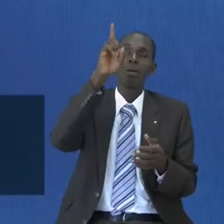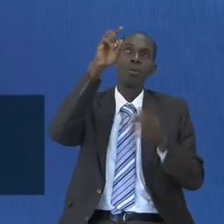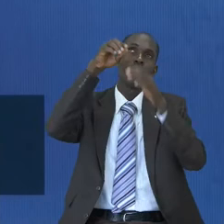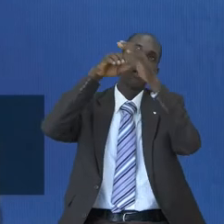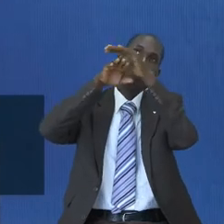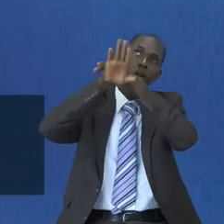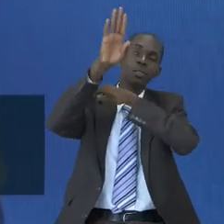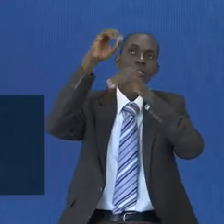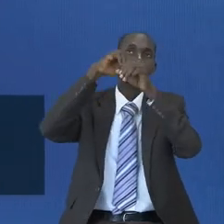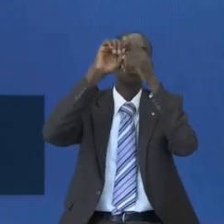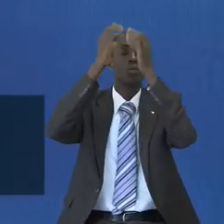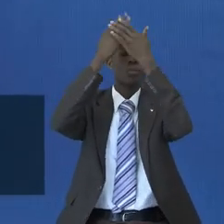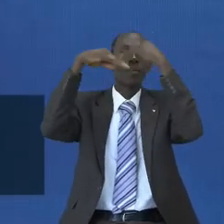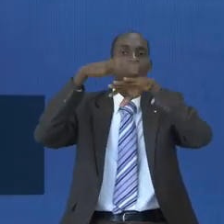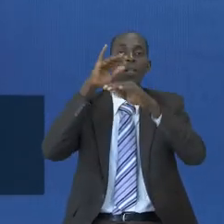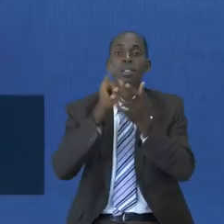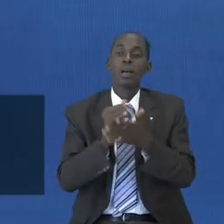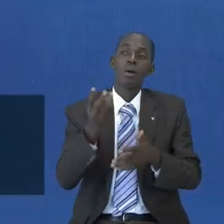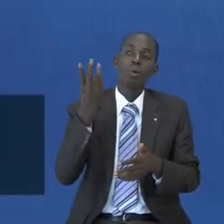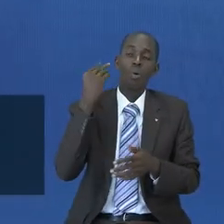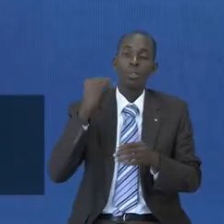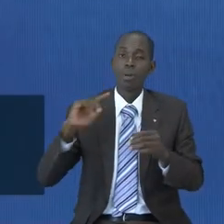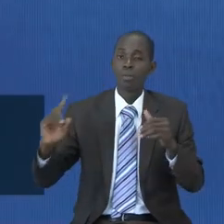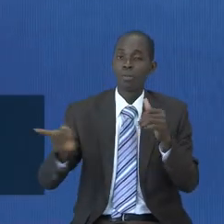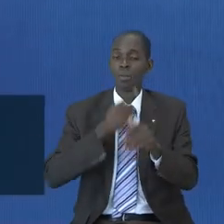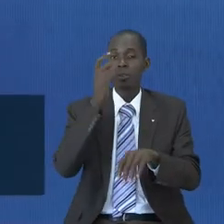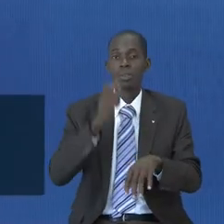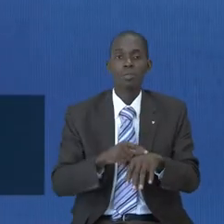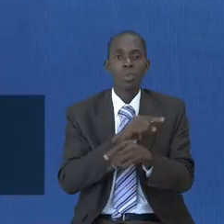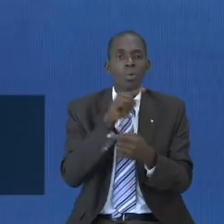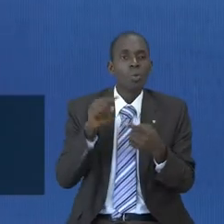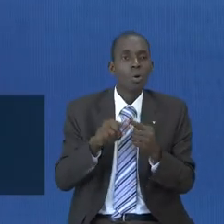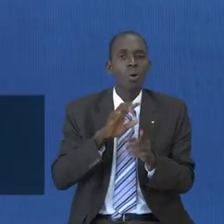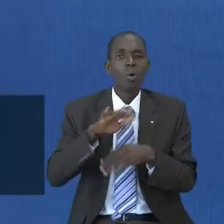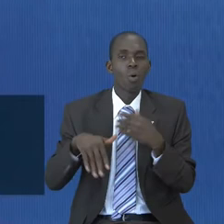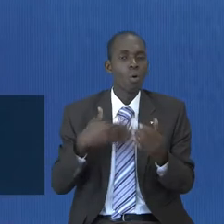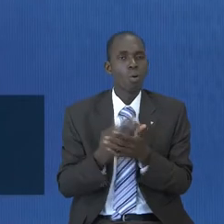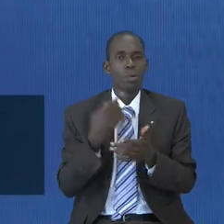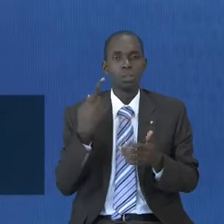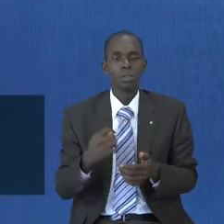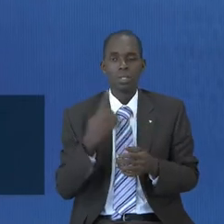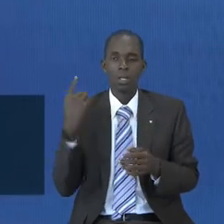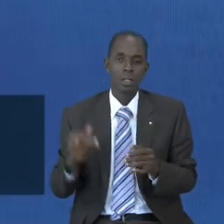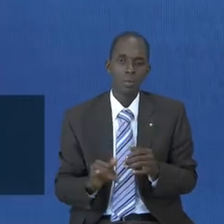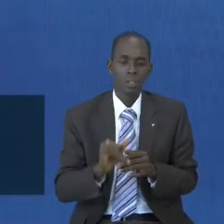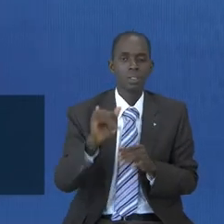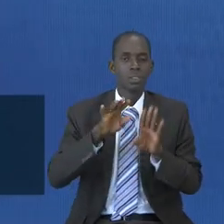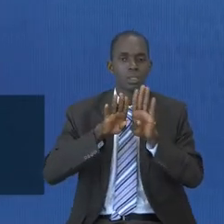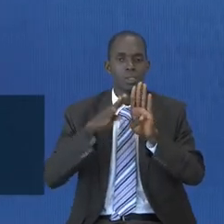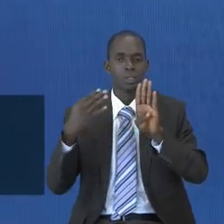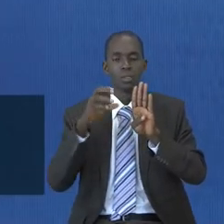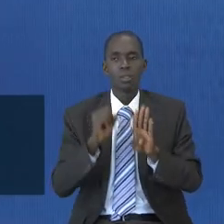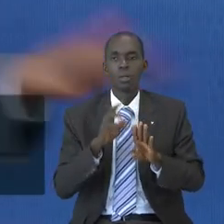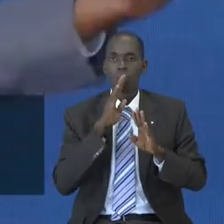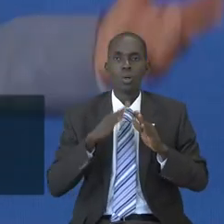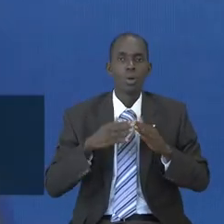into heaven. That's the first time when all those everlasting doors, they opened up for